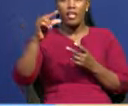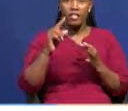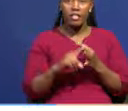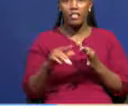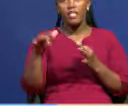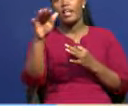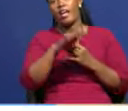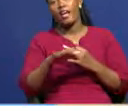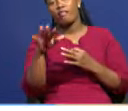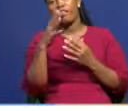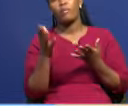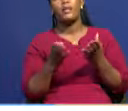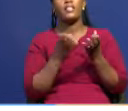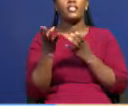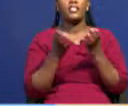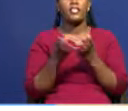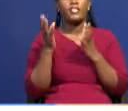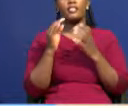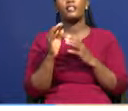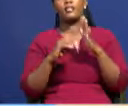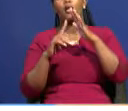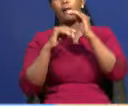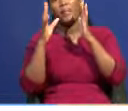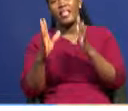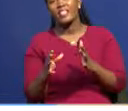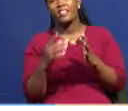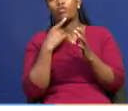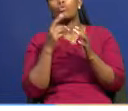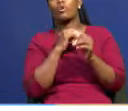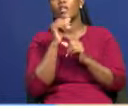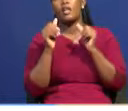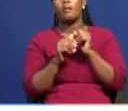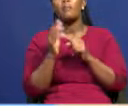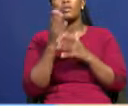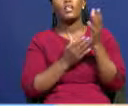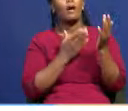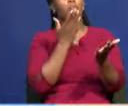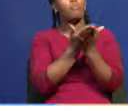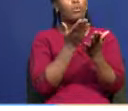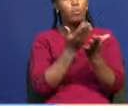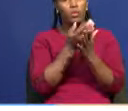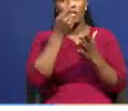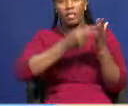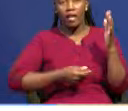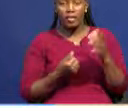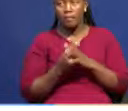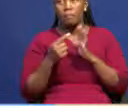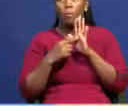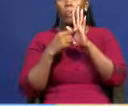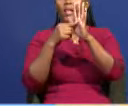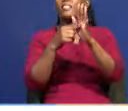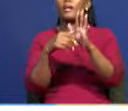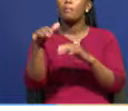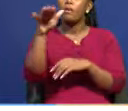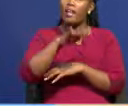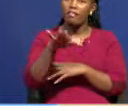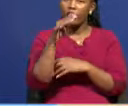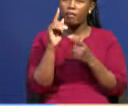and Transport Ministries in the afternoon to talk about some of the proposed tax levies. Like, for example, the environment, when you talk about eco